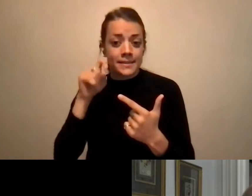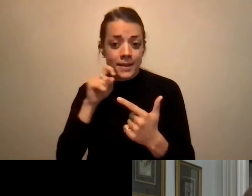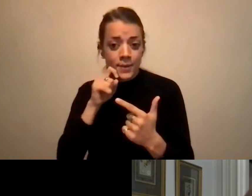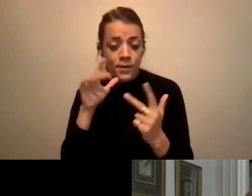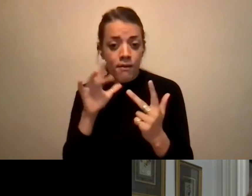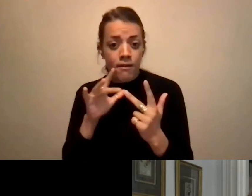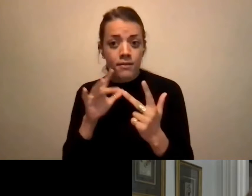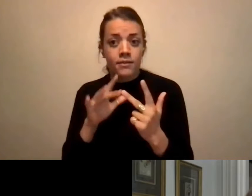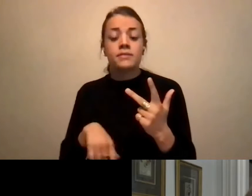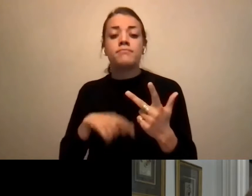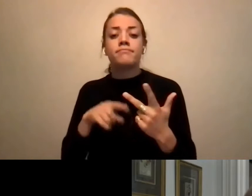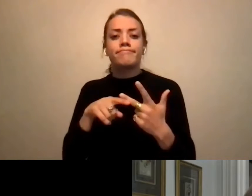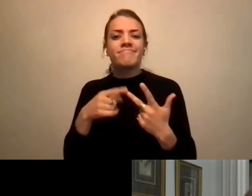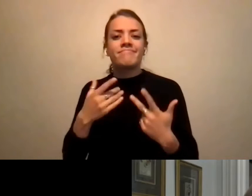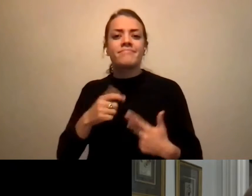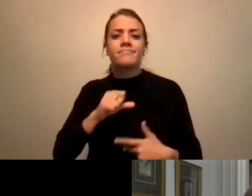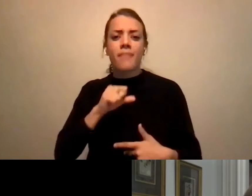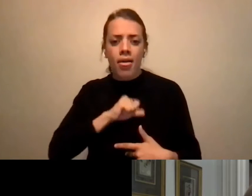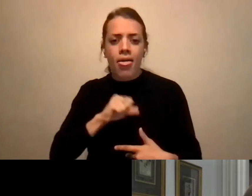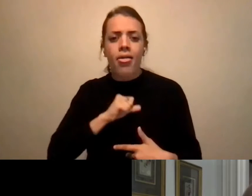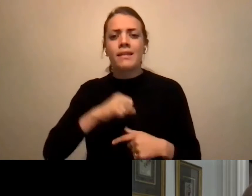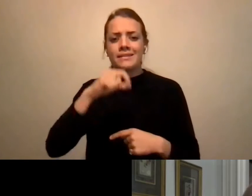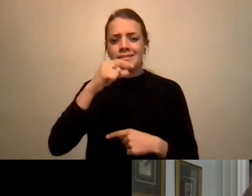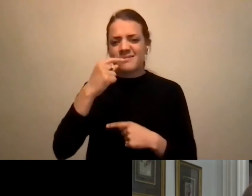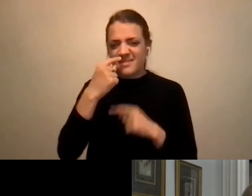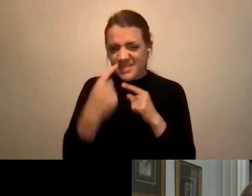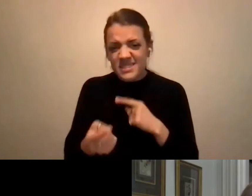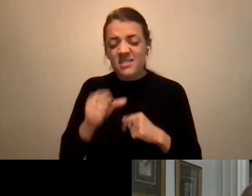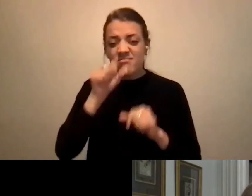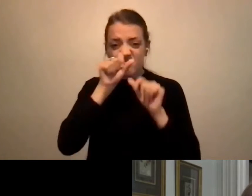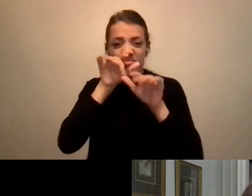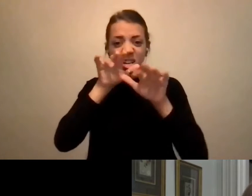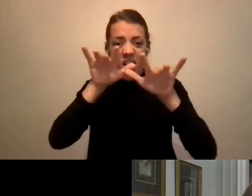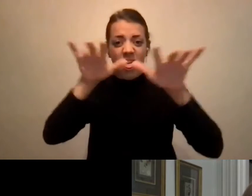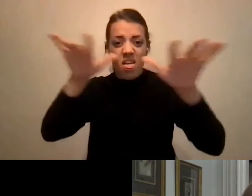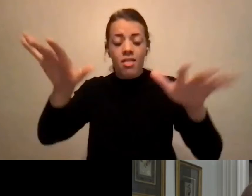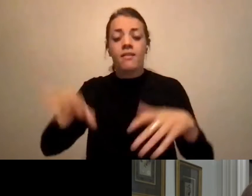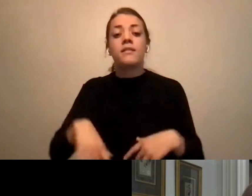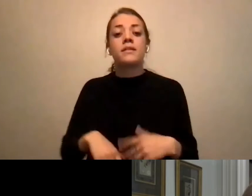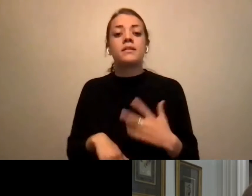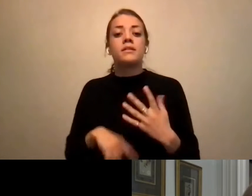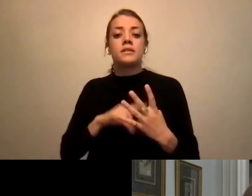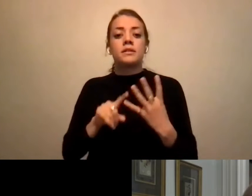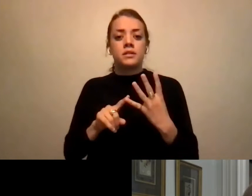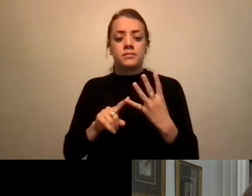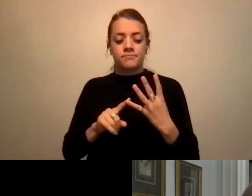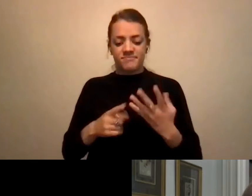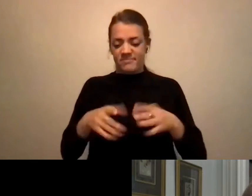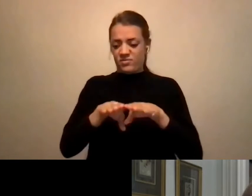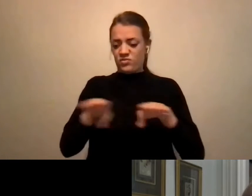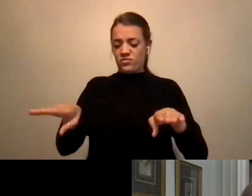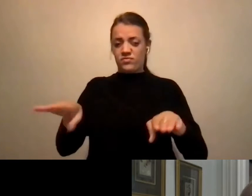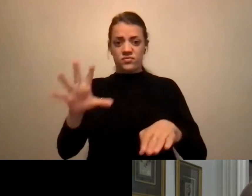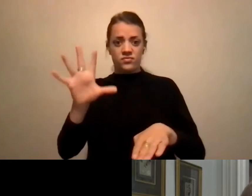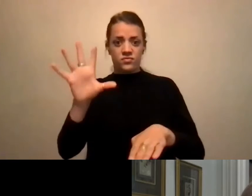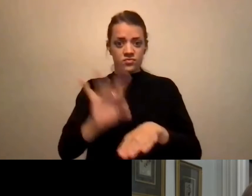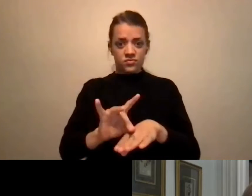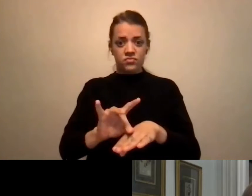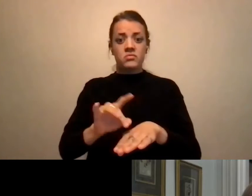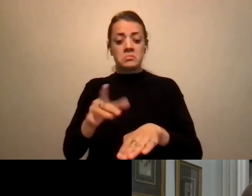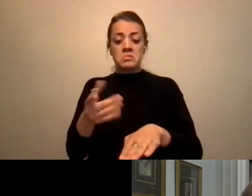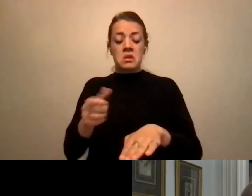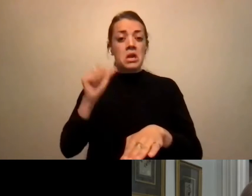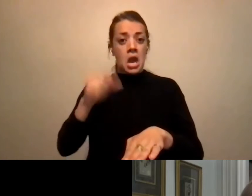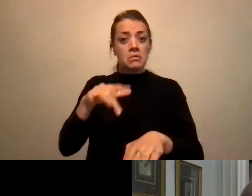respiratory droplets, so just coughing and sneezing, and then surfaces that can become contaminated can be a way of